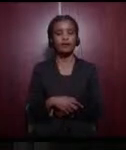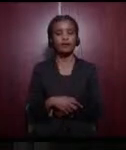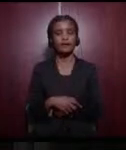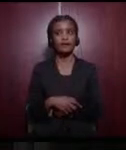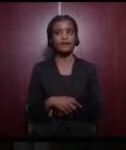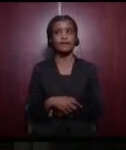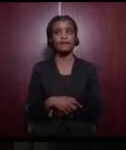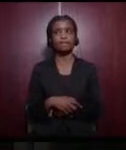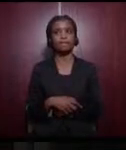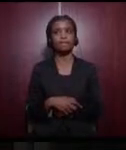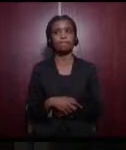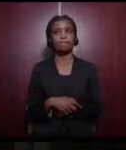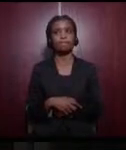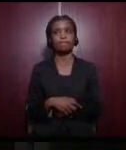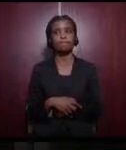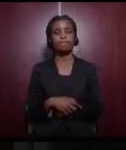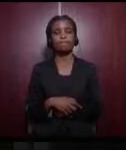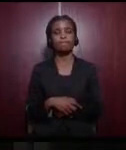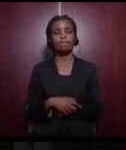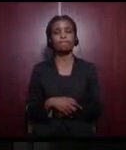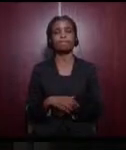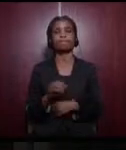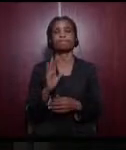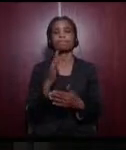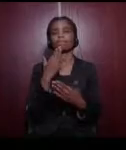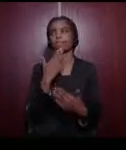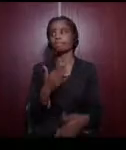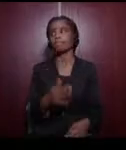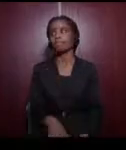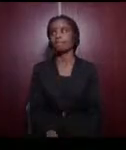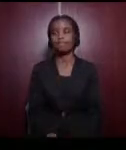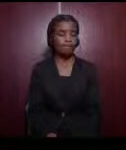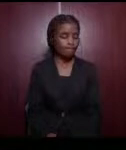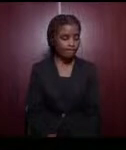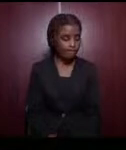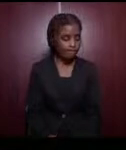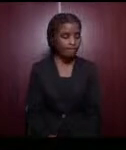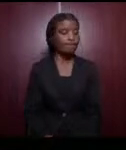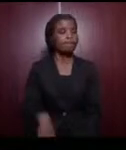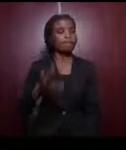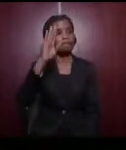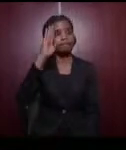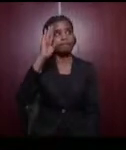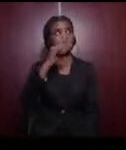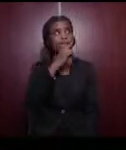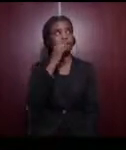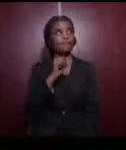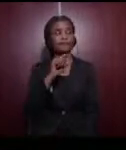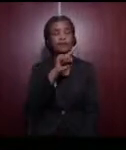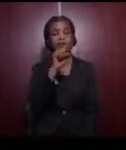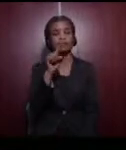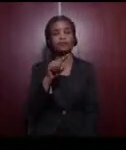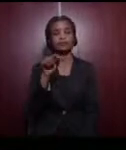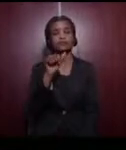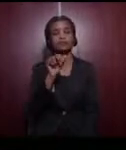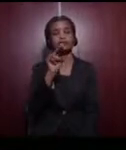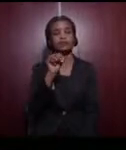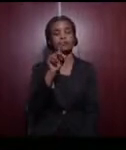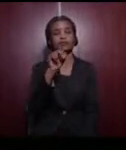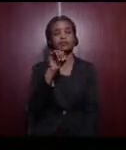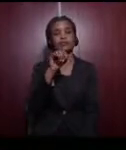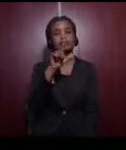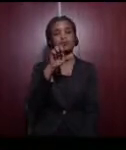round. Thank you. Oh, okay, Sanmonani Kamala Munguzandile Wakapelebane. I'm from Ward